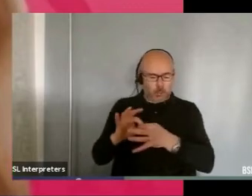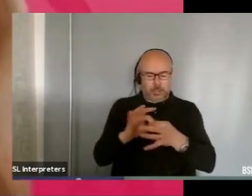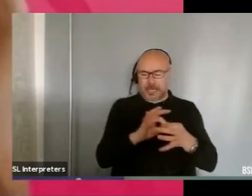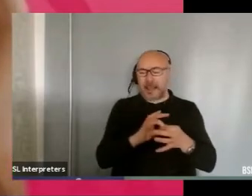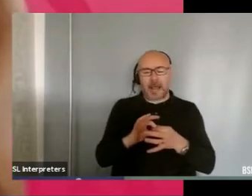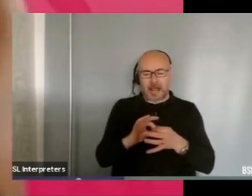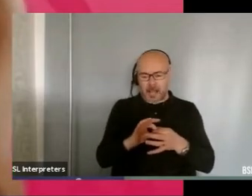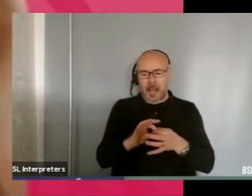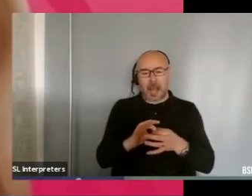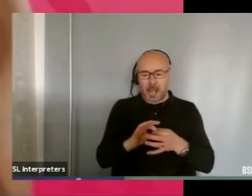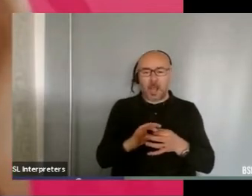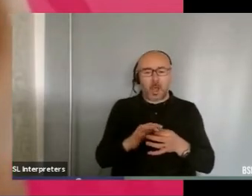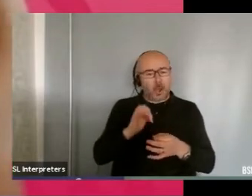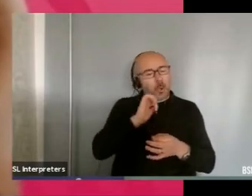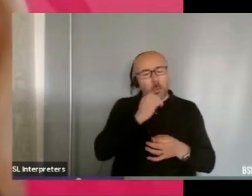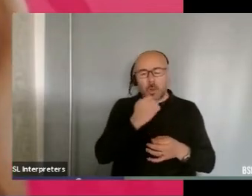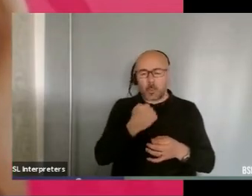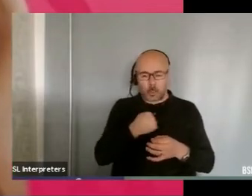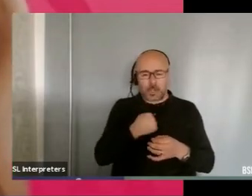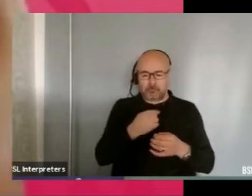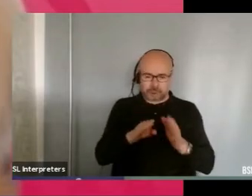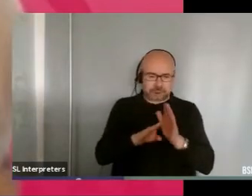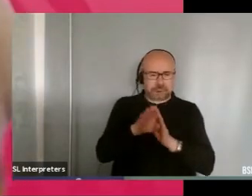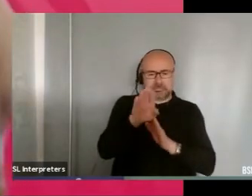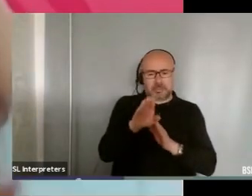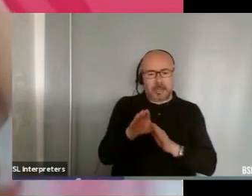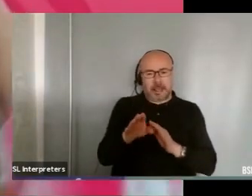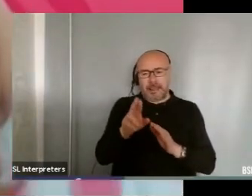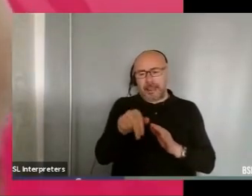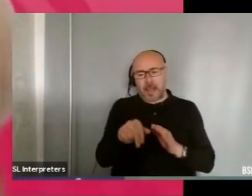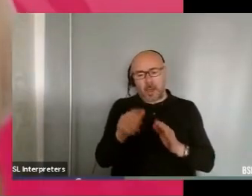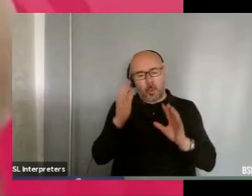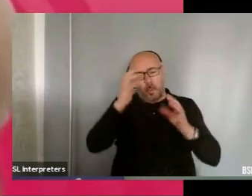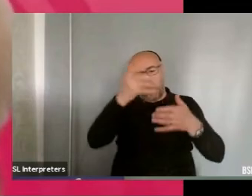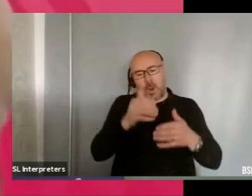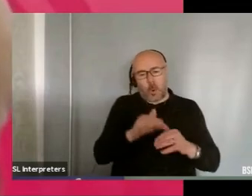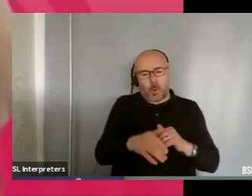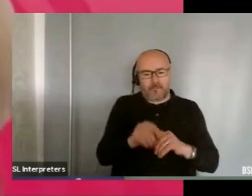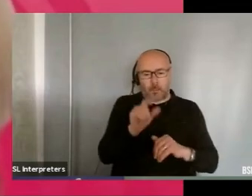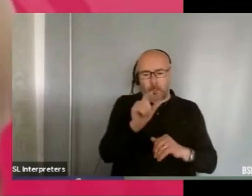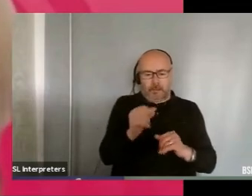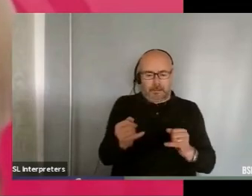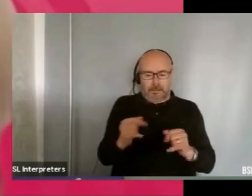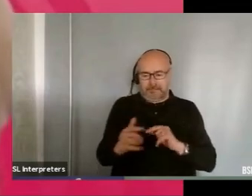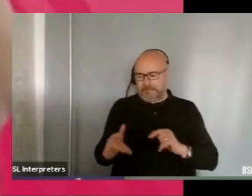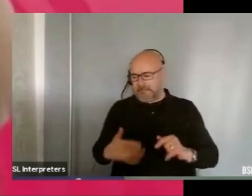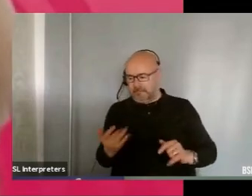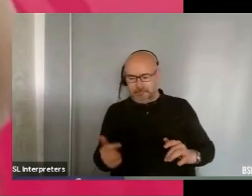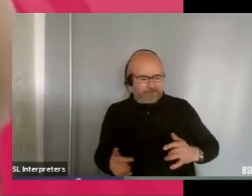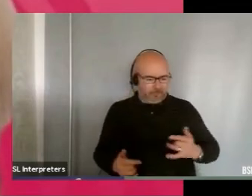these things rather than worrying about artificial boundaries here and there. So you can count on us. We're